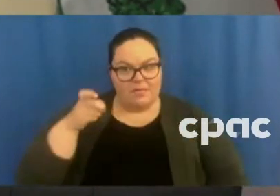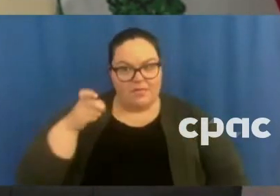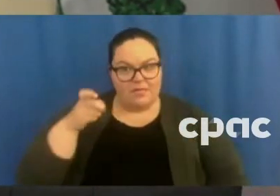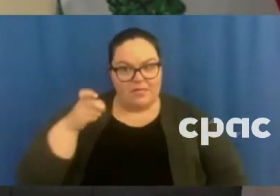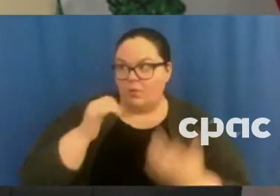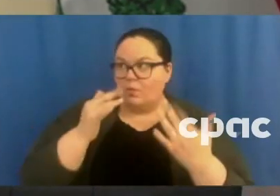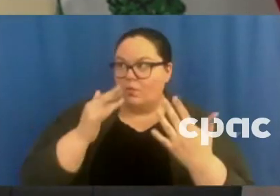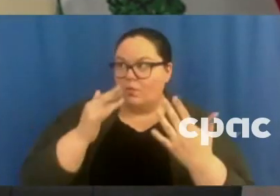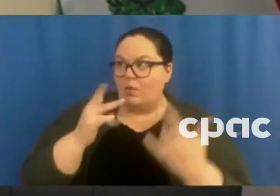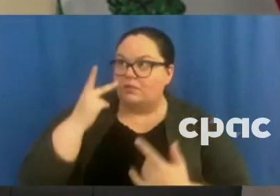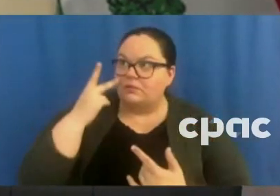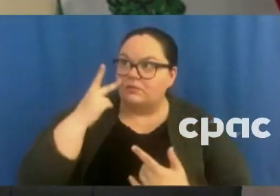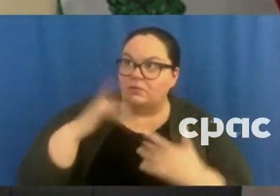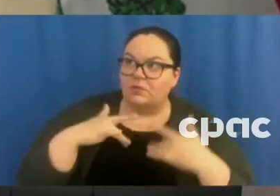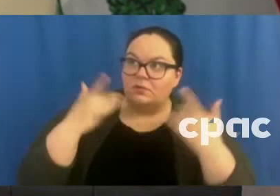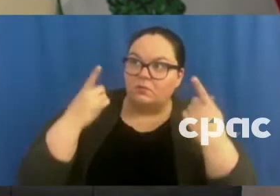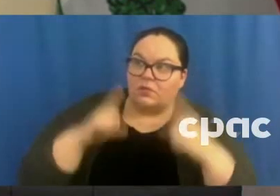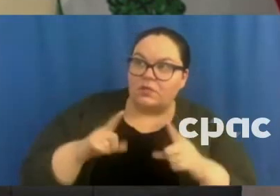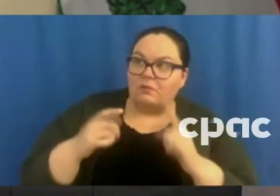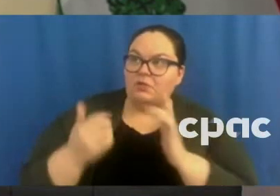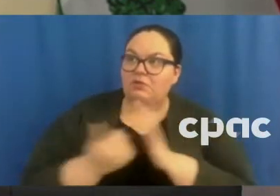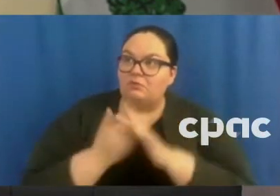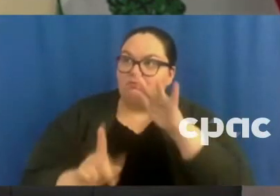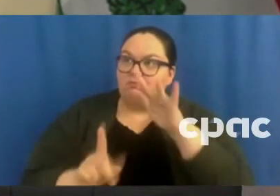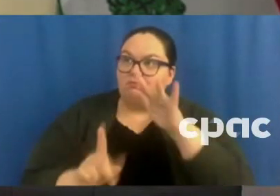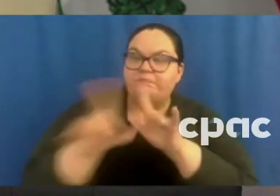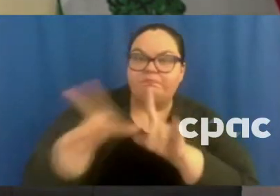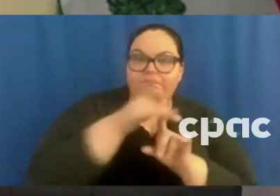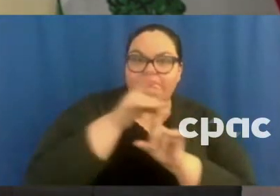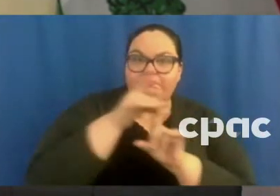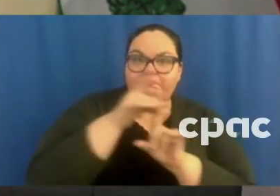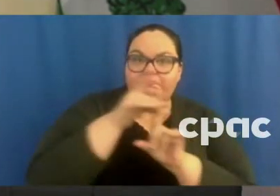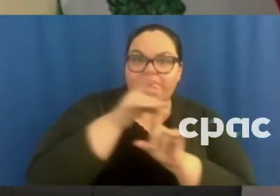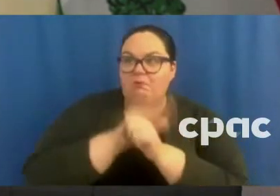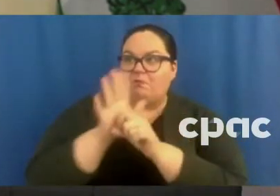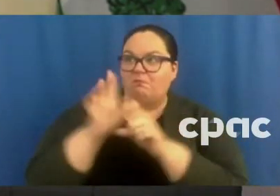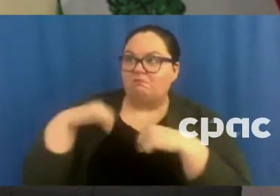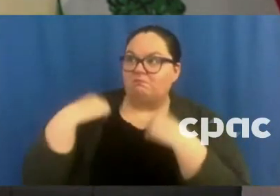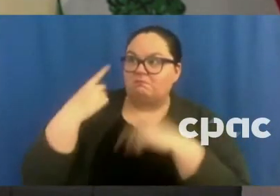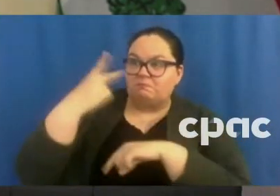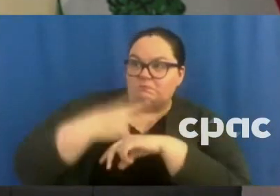after hearing about the new cases of COVID-19 over the last 2 days.